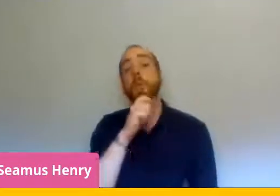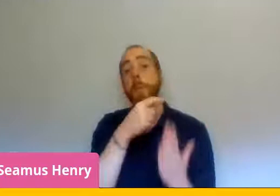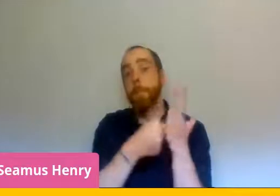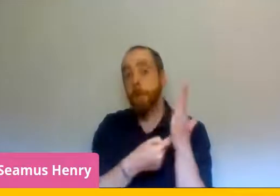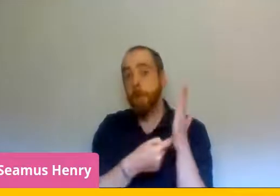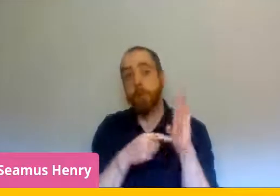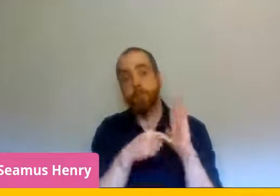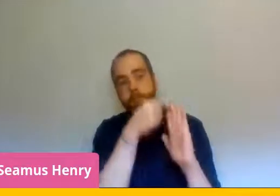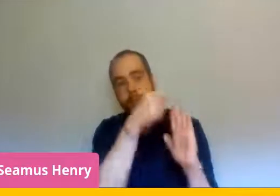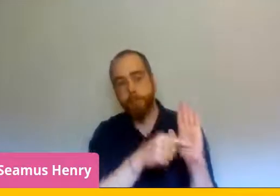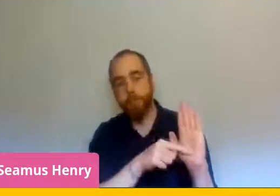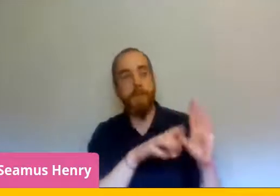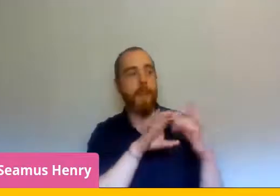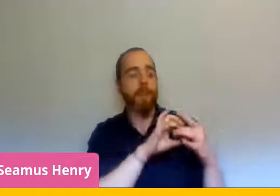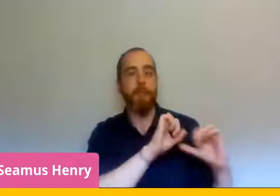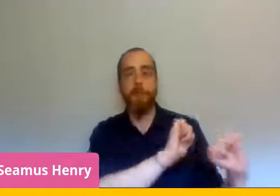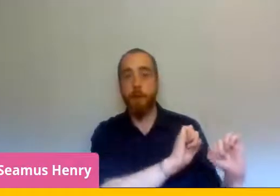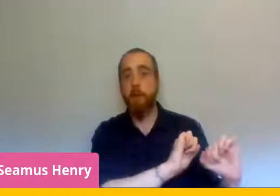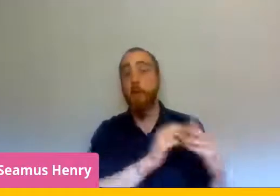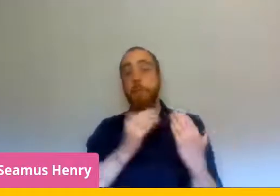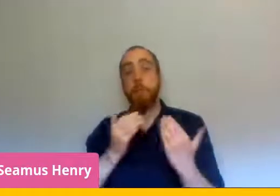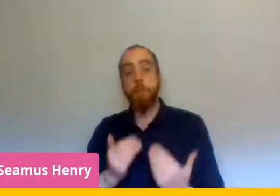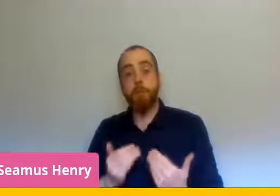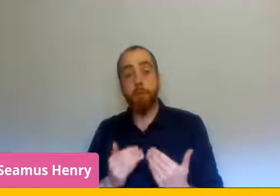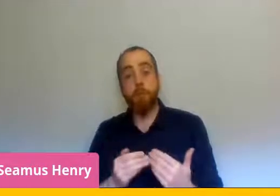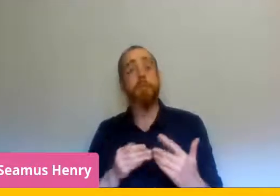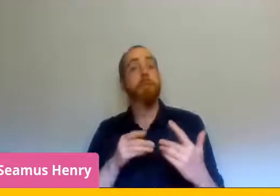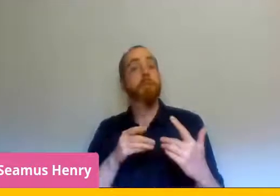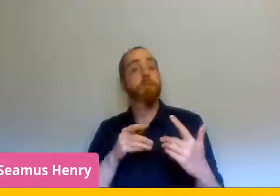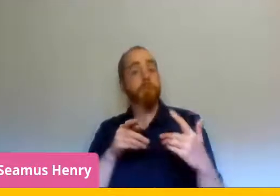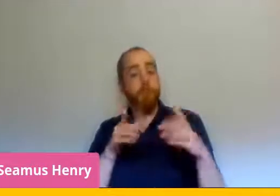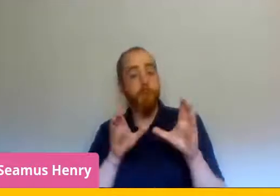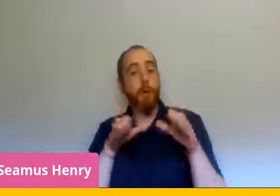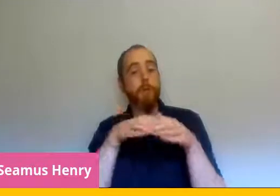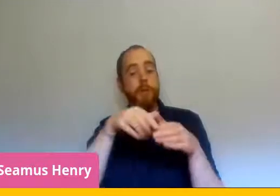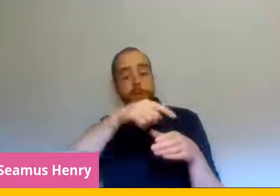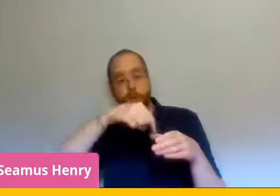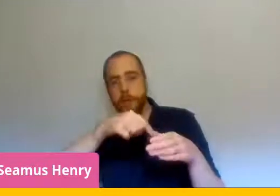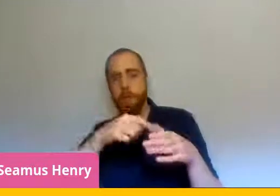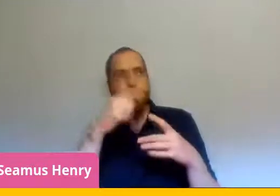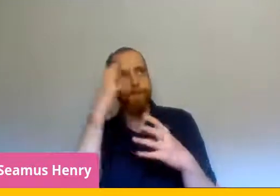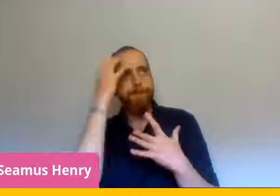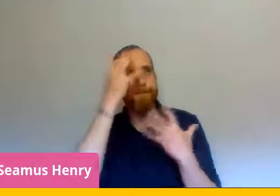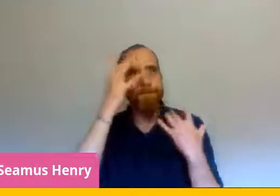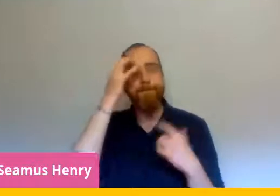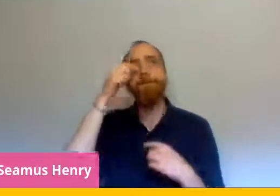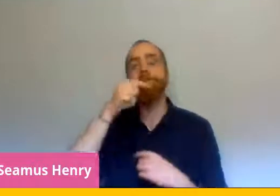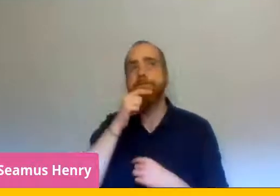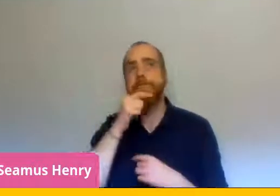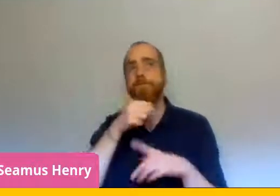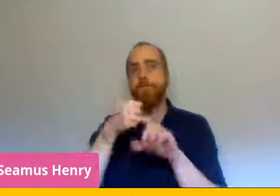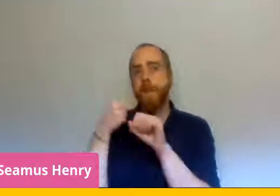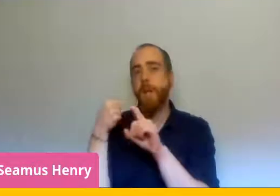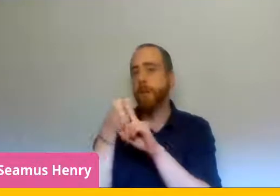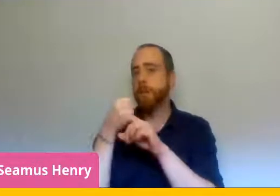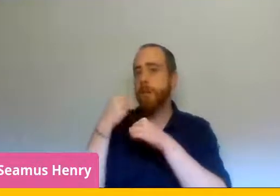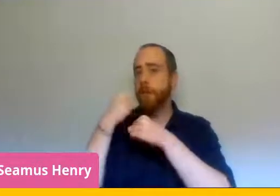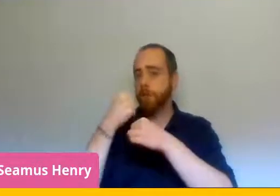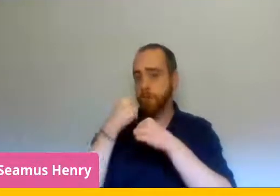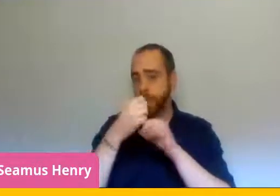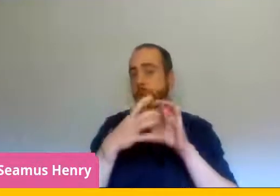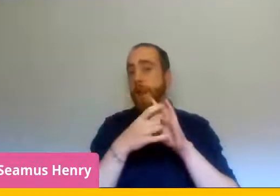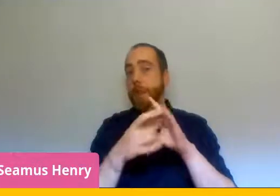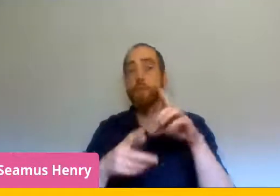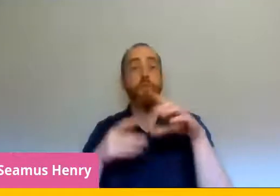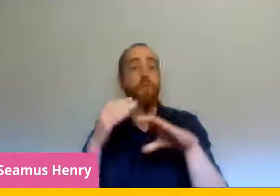in the meantime is making sure that branches who are considering industrial action as part of their campaign against job cuts are supported. And I would just add